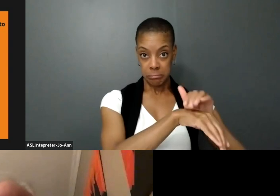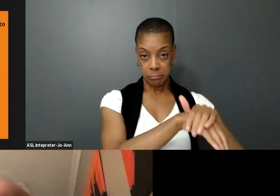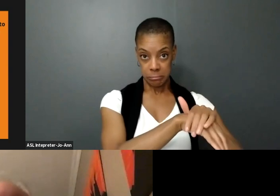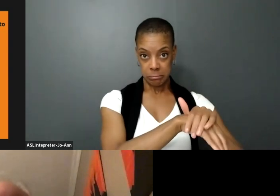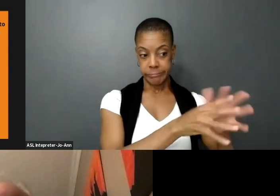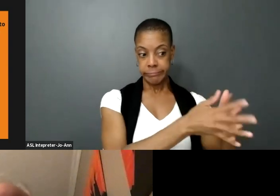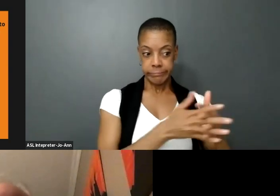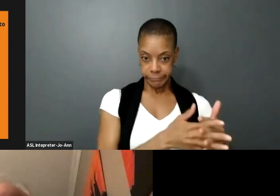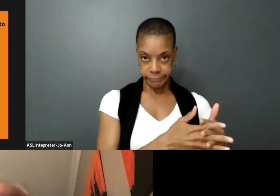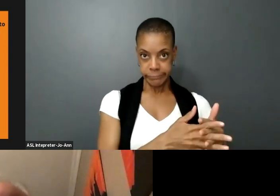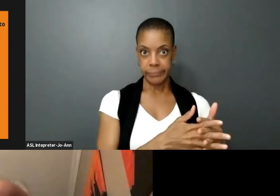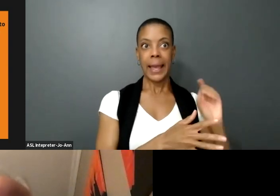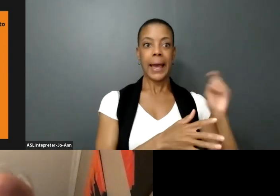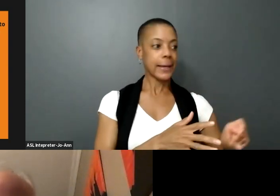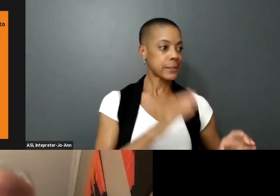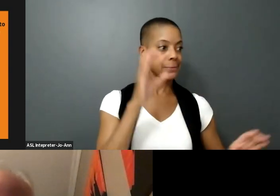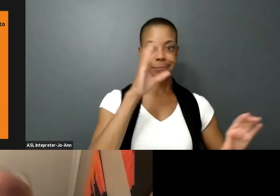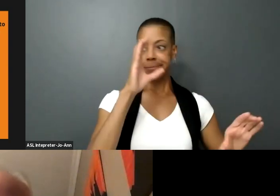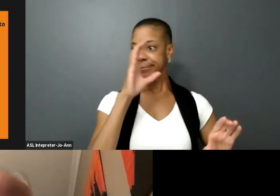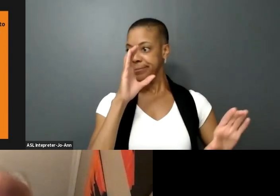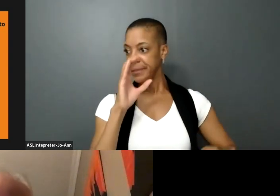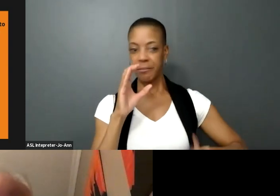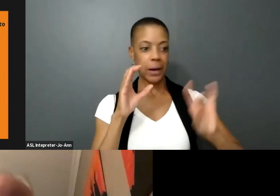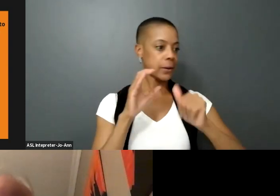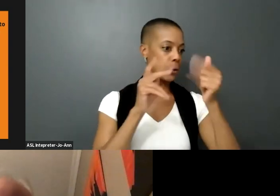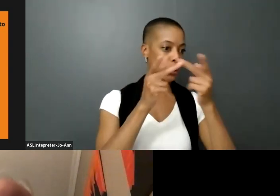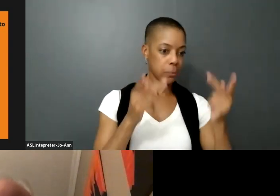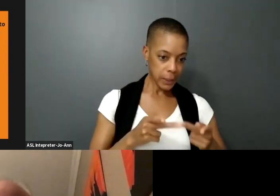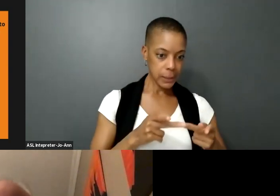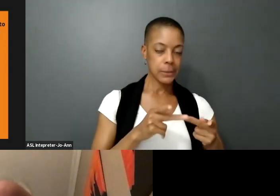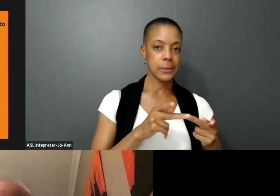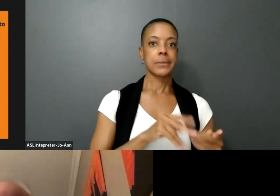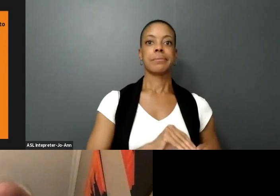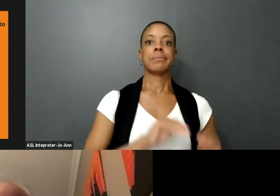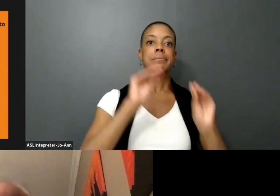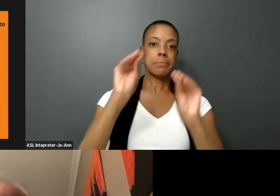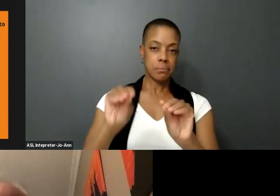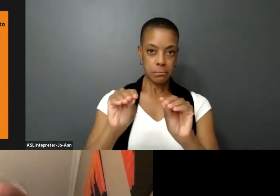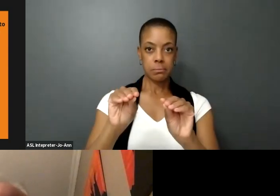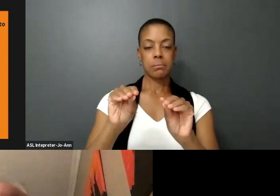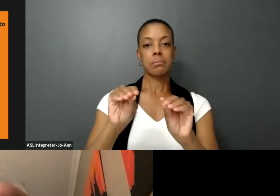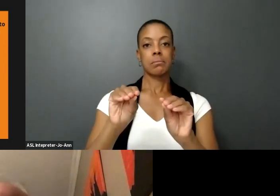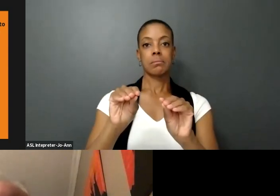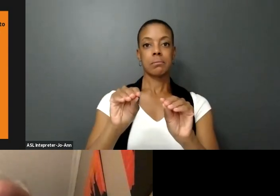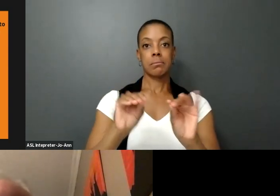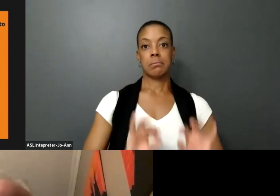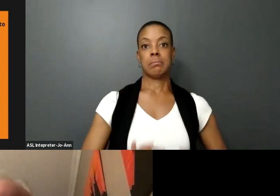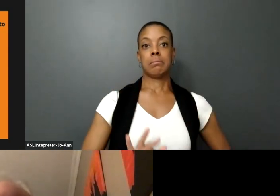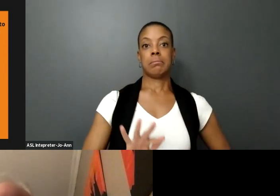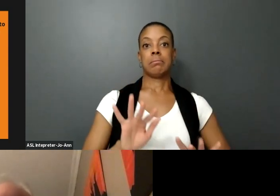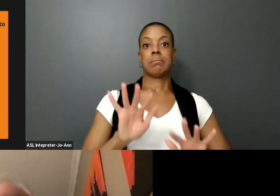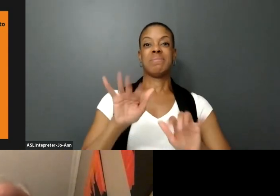were obligated to resettle what we know now today as the United Empire Loyalists, and they settled upwards